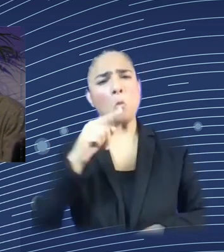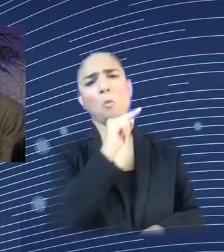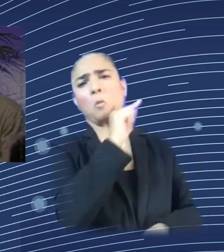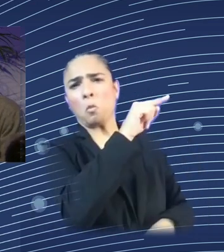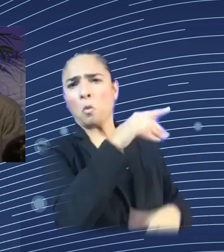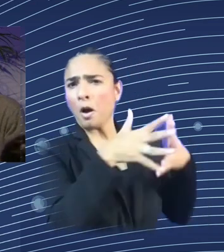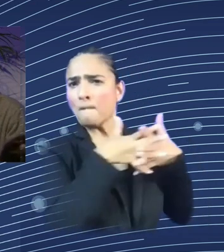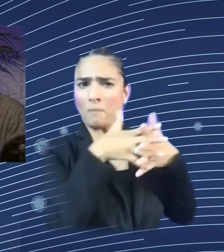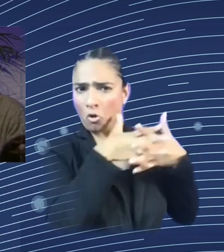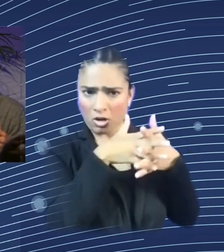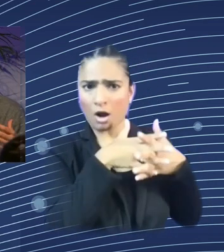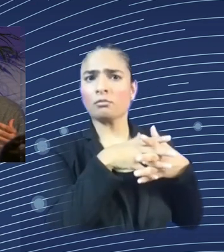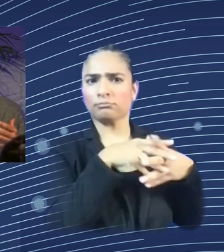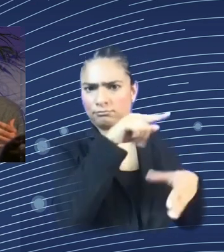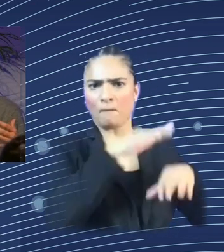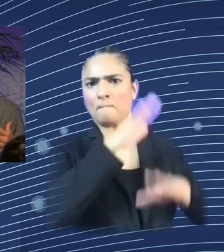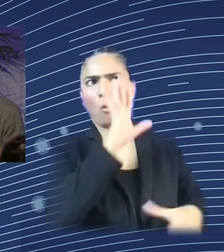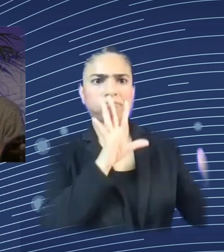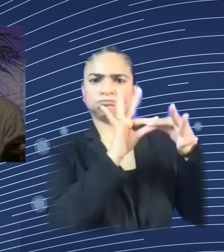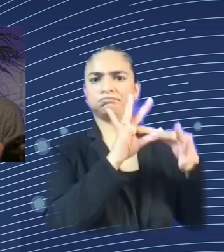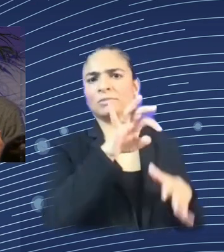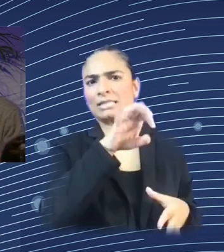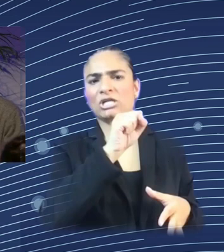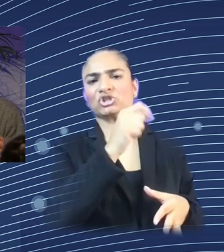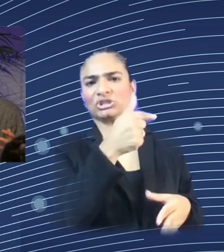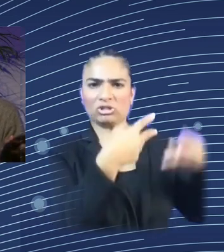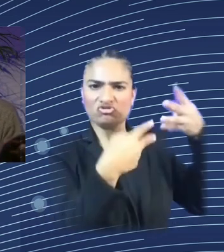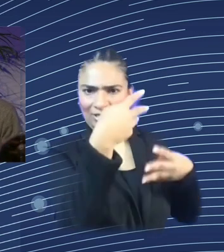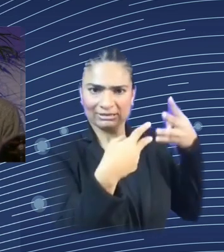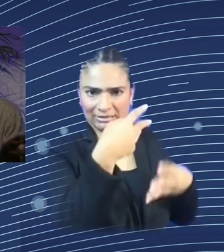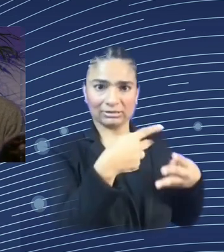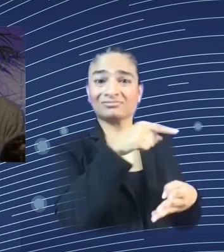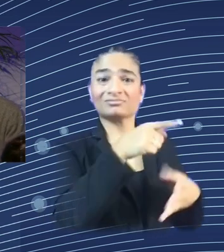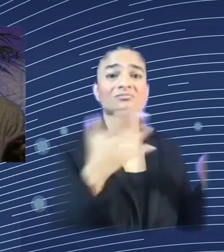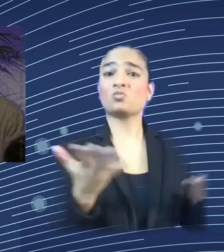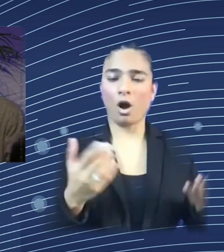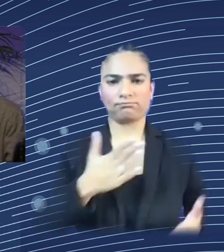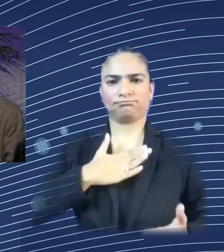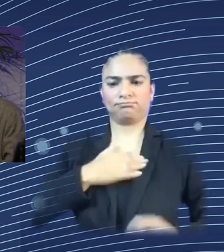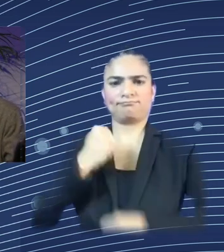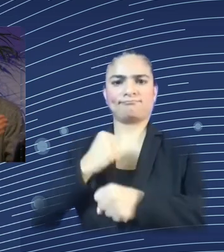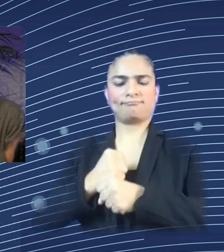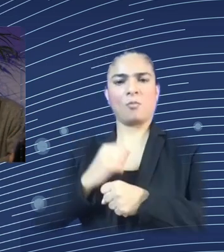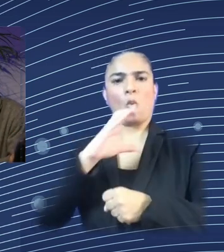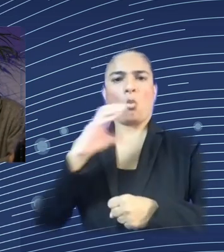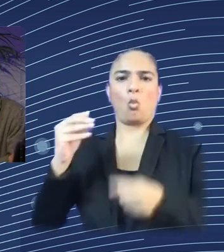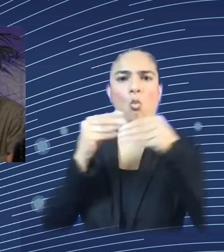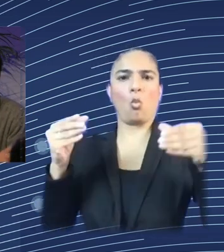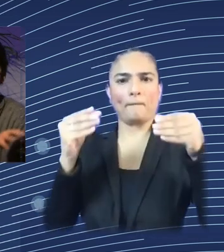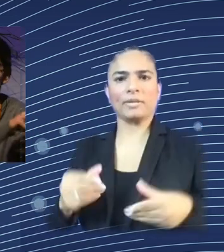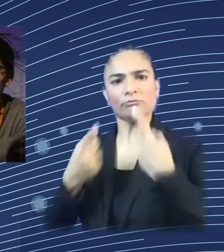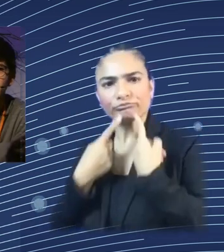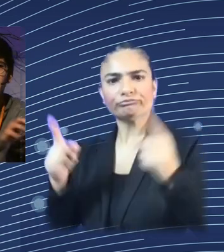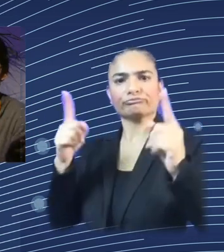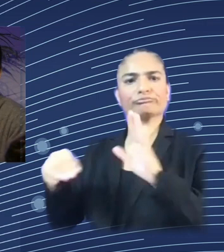the main interest of AI is that you can process lots and lots of types of data sources, alternative data sources